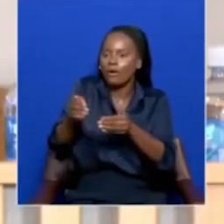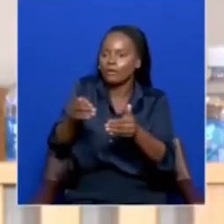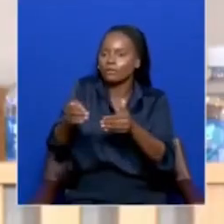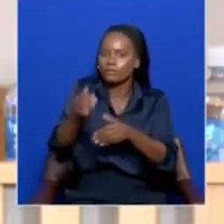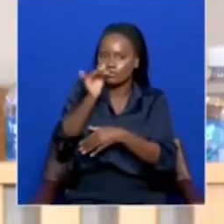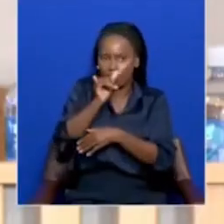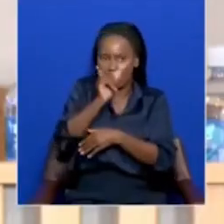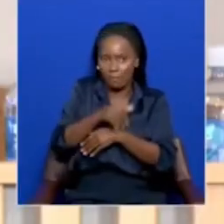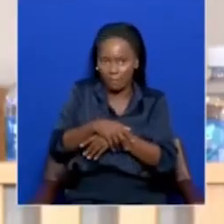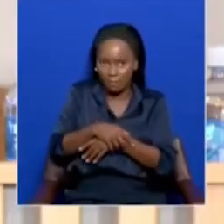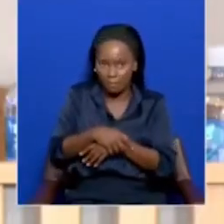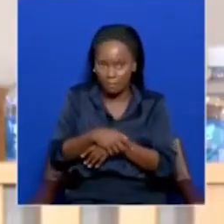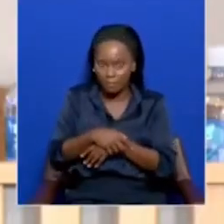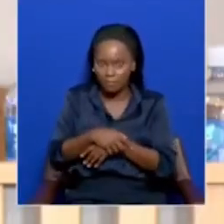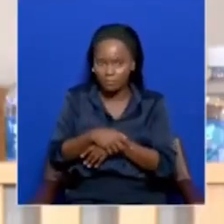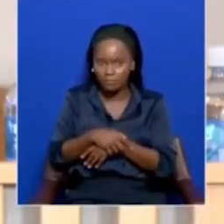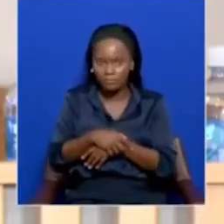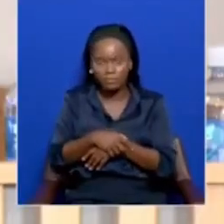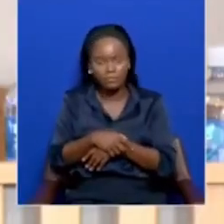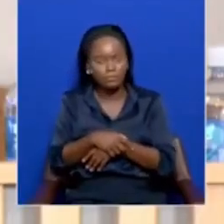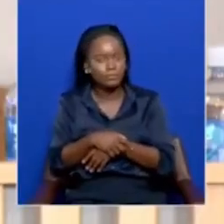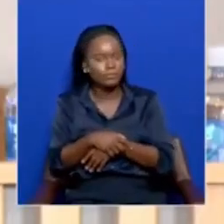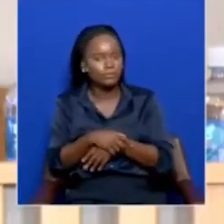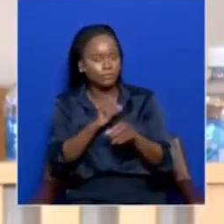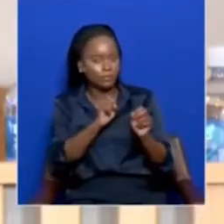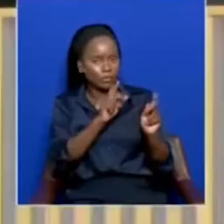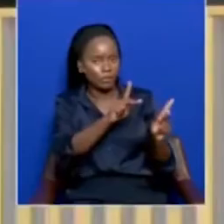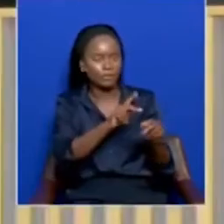No, please continue. Thank you, Yes, Chair.